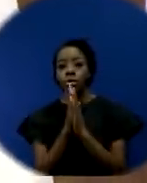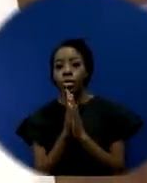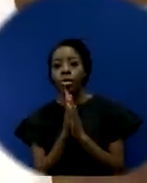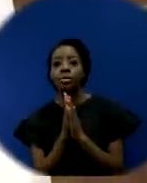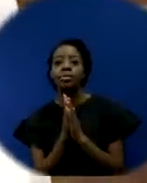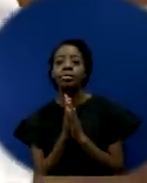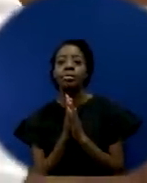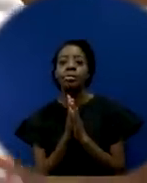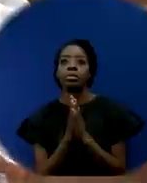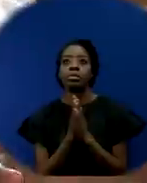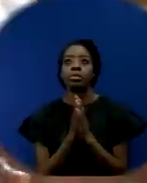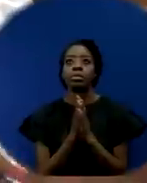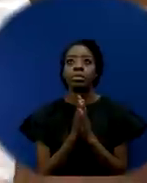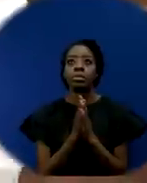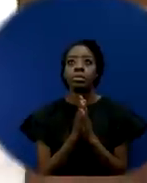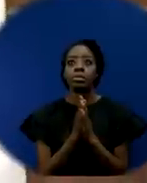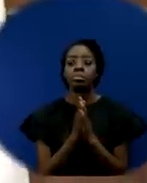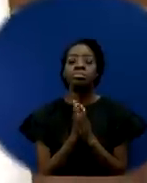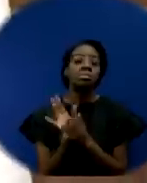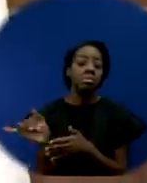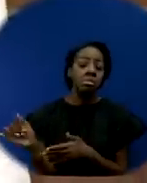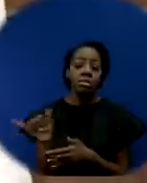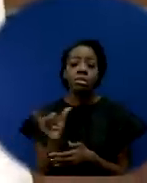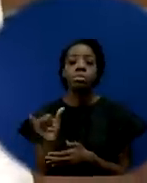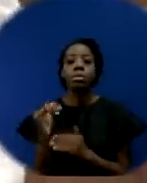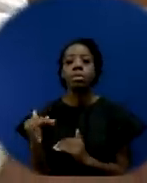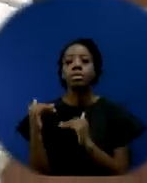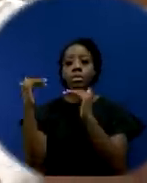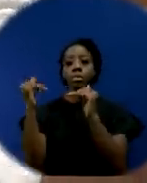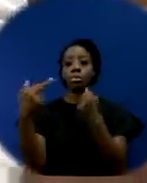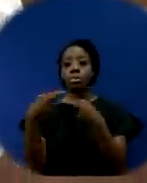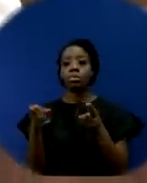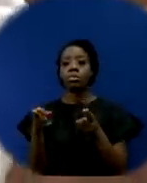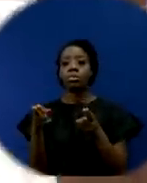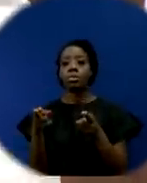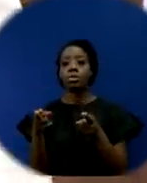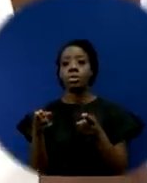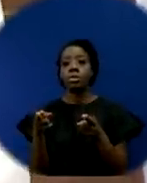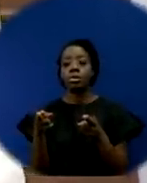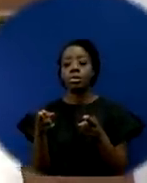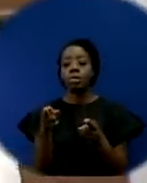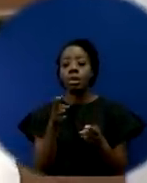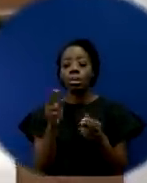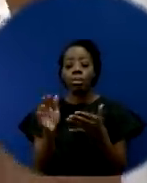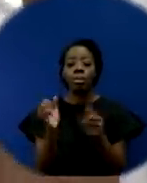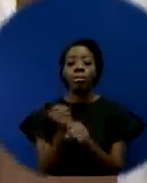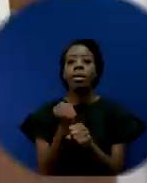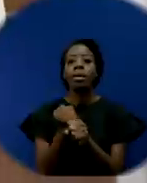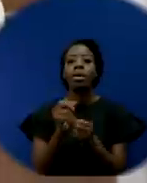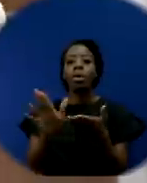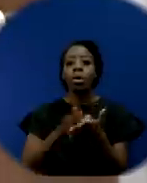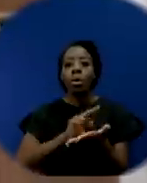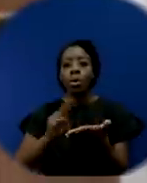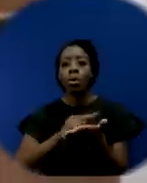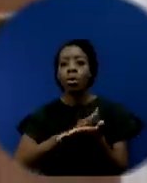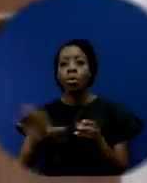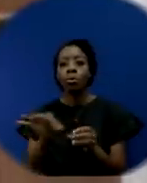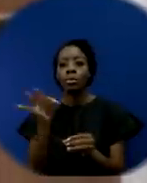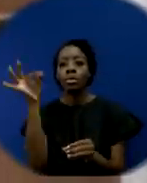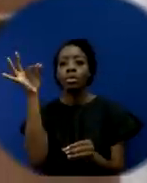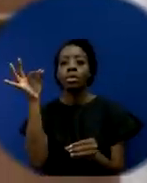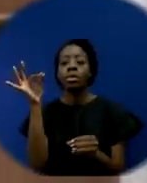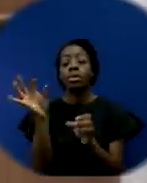so they, like the ones in that upper room, might be set apart, sanctified for spiritual